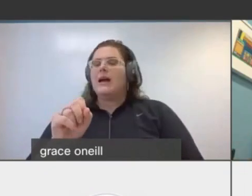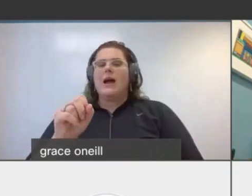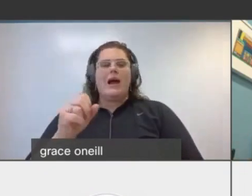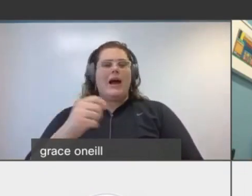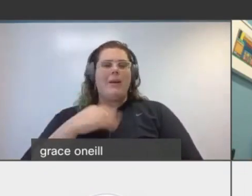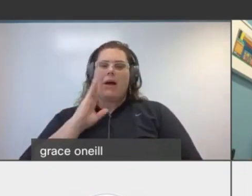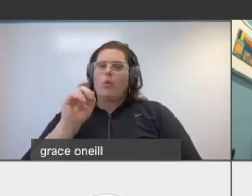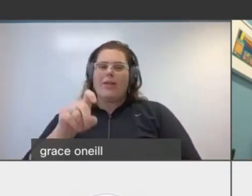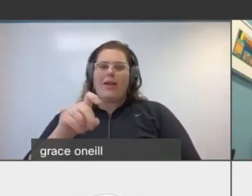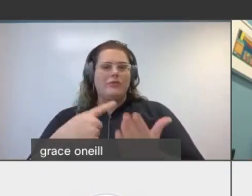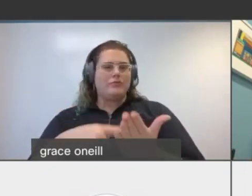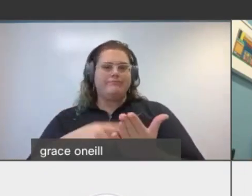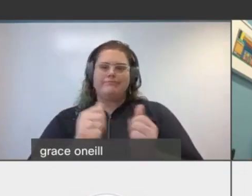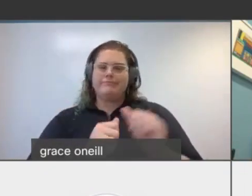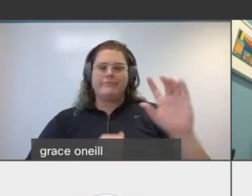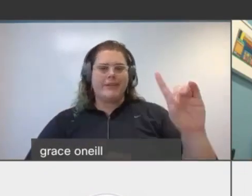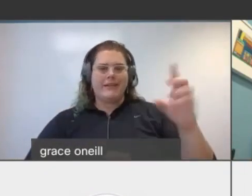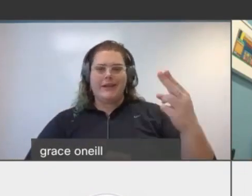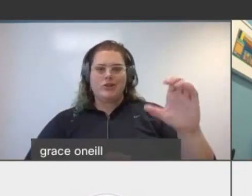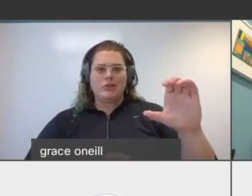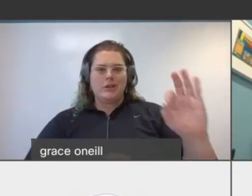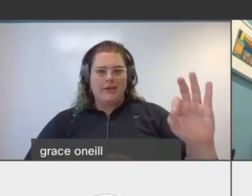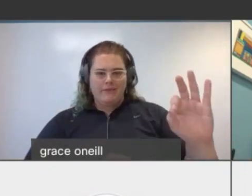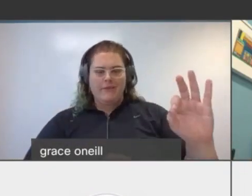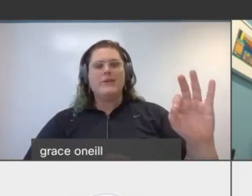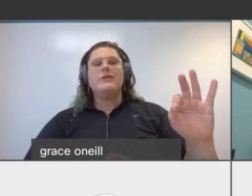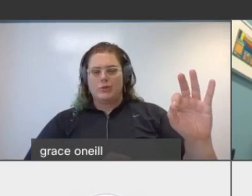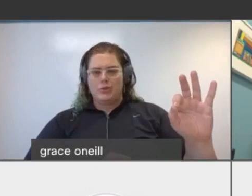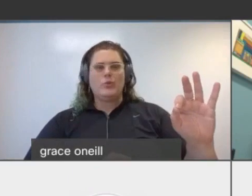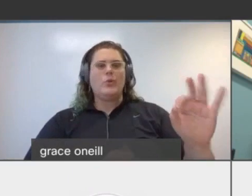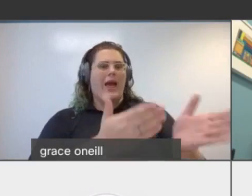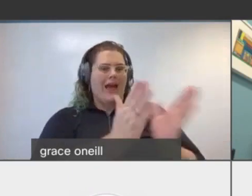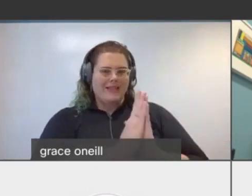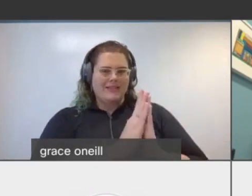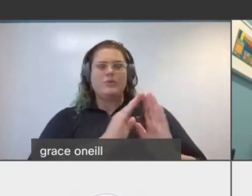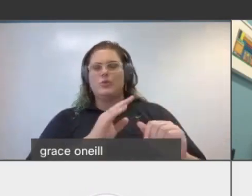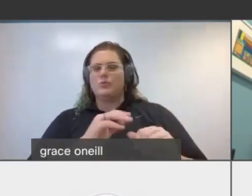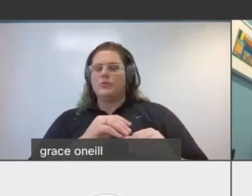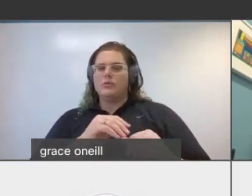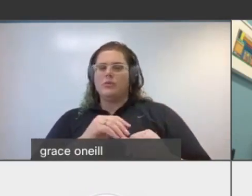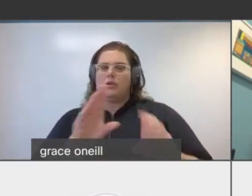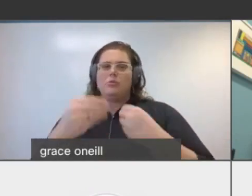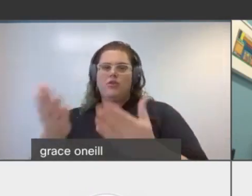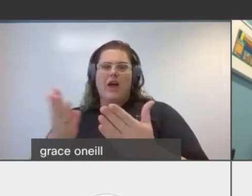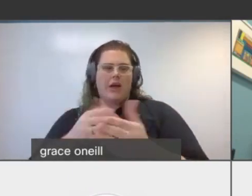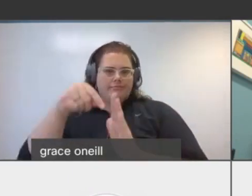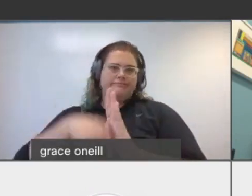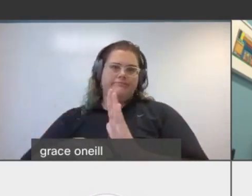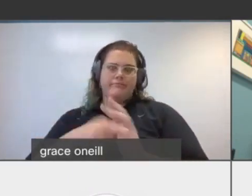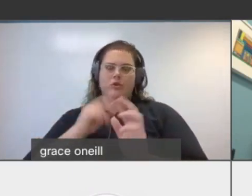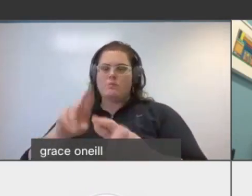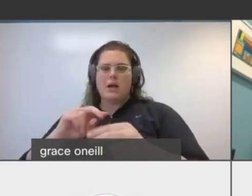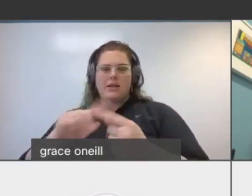with DHCF to provide a more thorough response about how the decisions were made